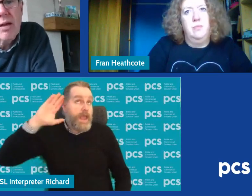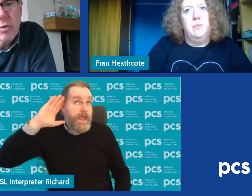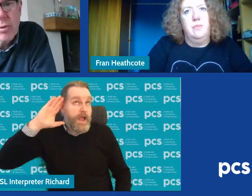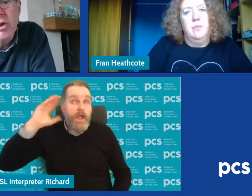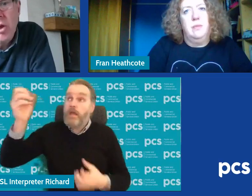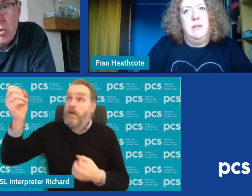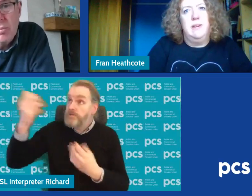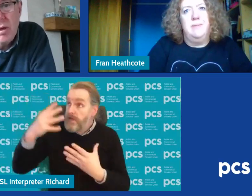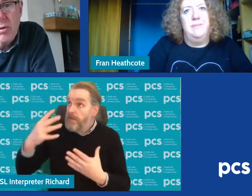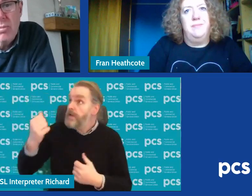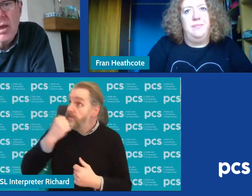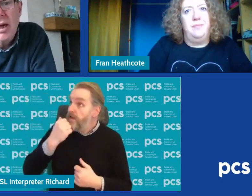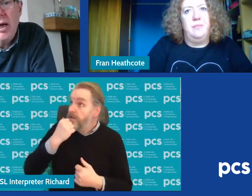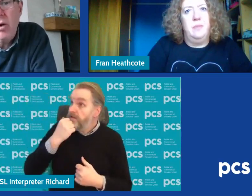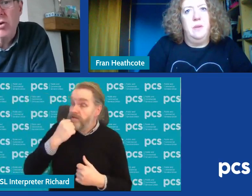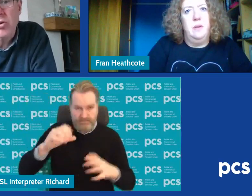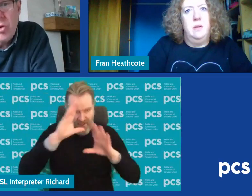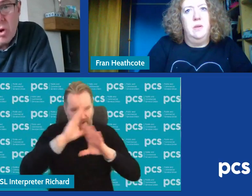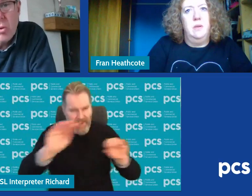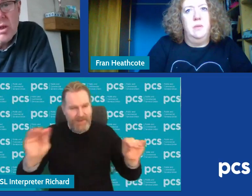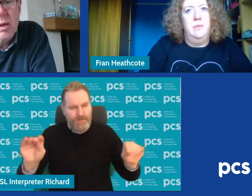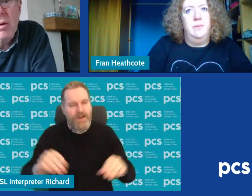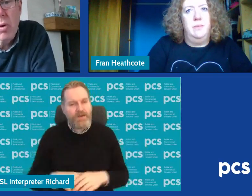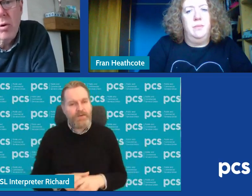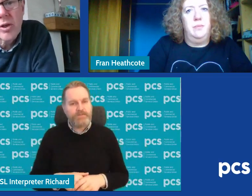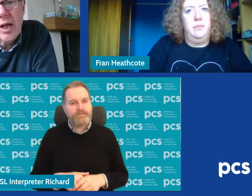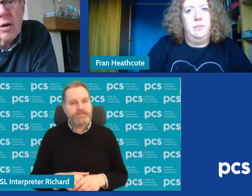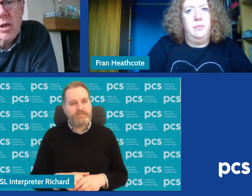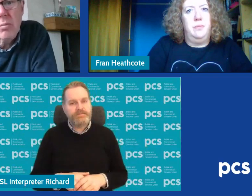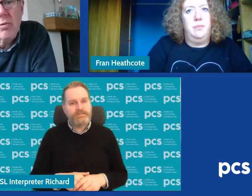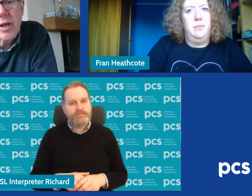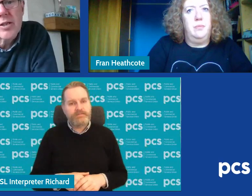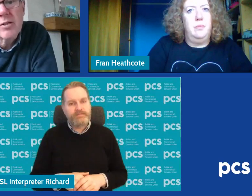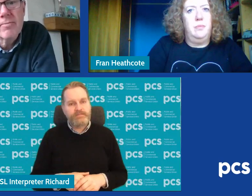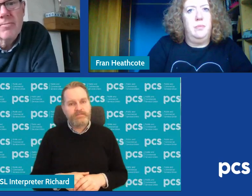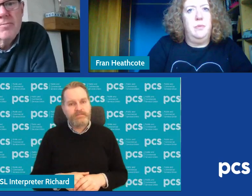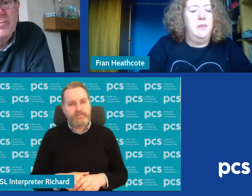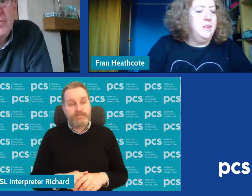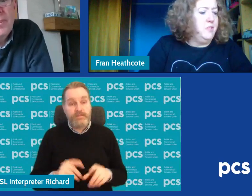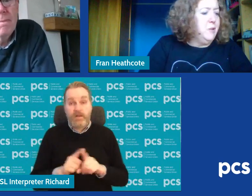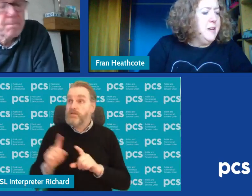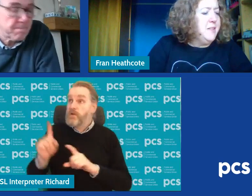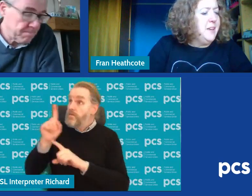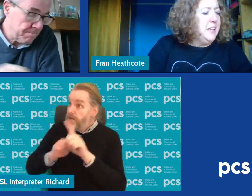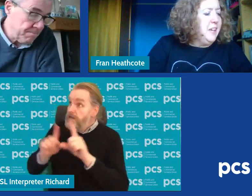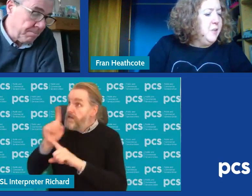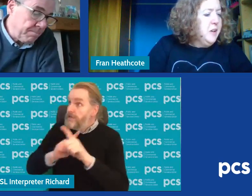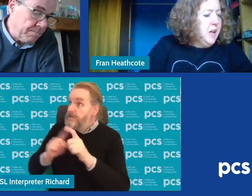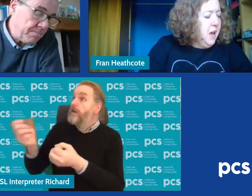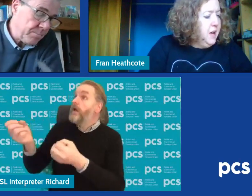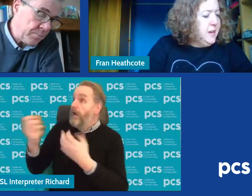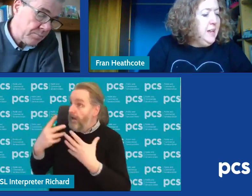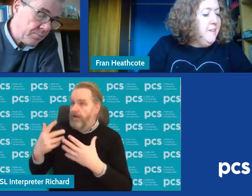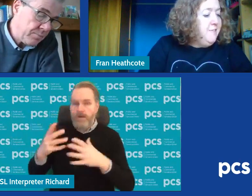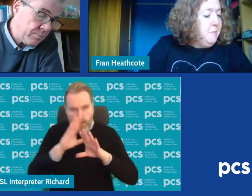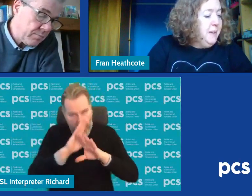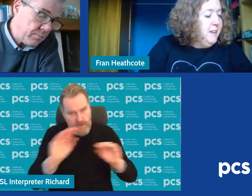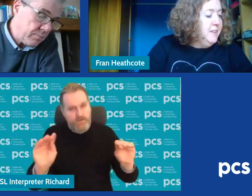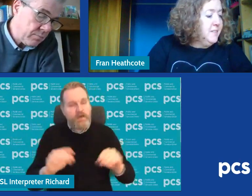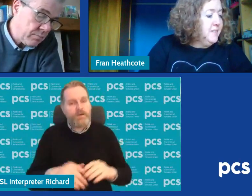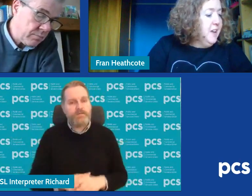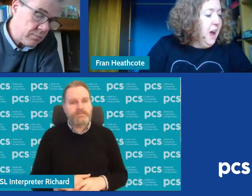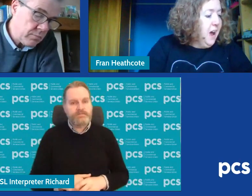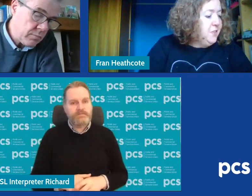make sure everybody knows about them and also knows about what the outcome of that is. That's great. Thank you. Claire